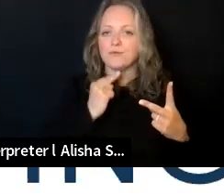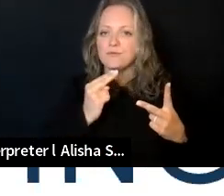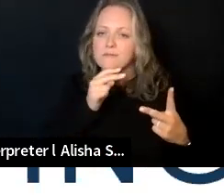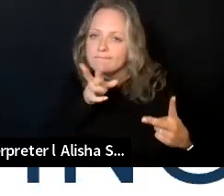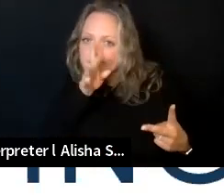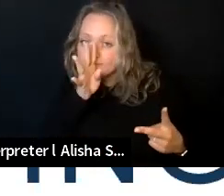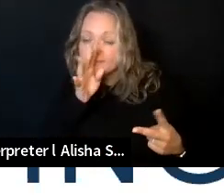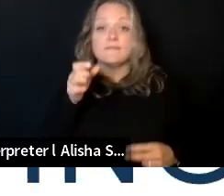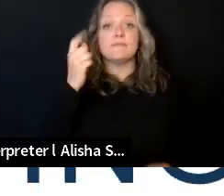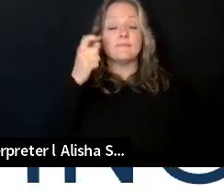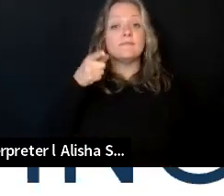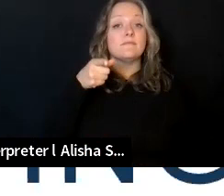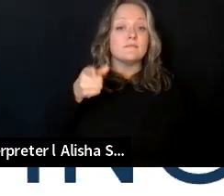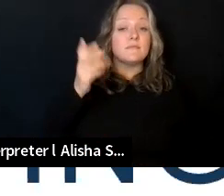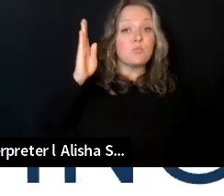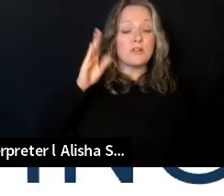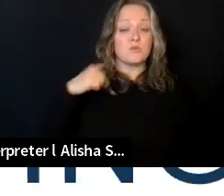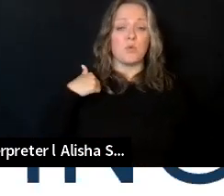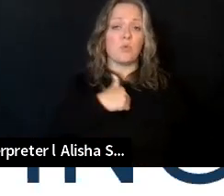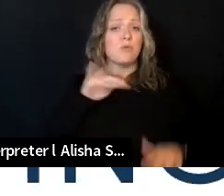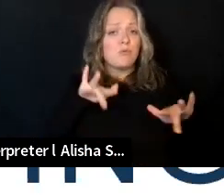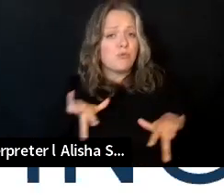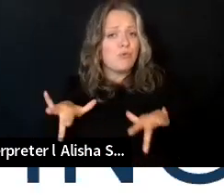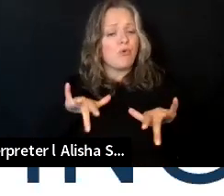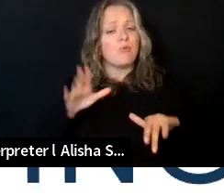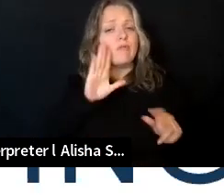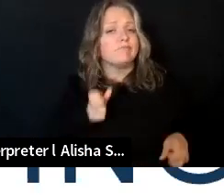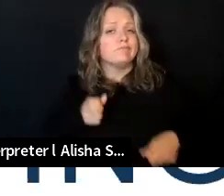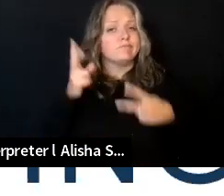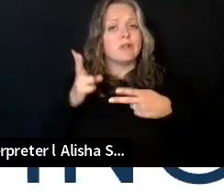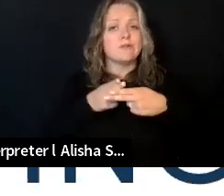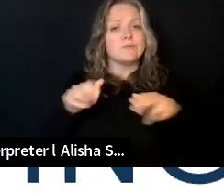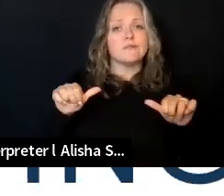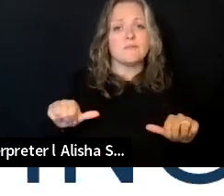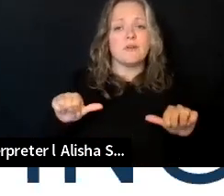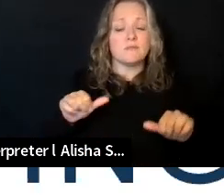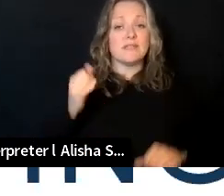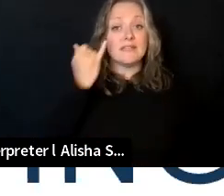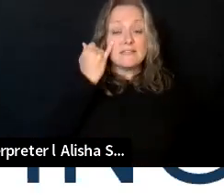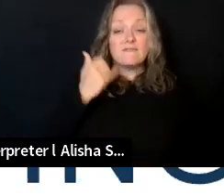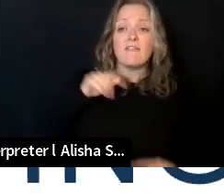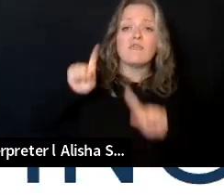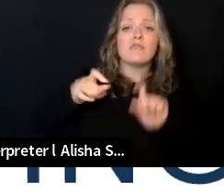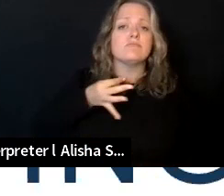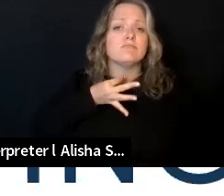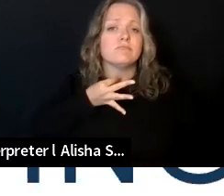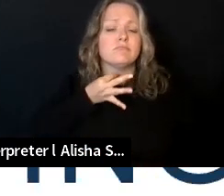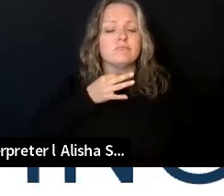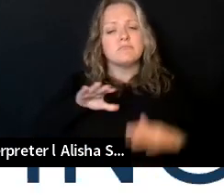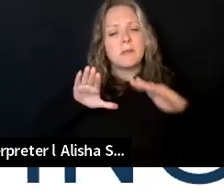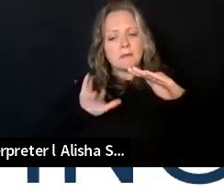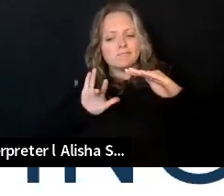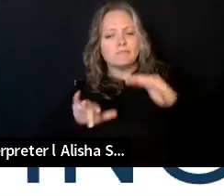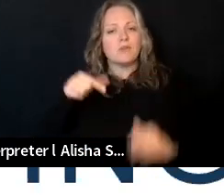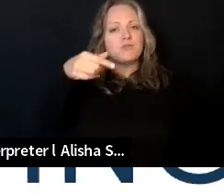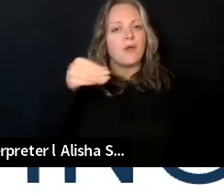session and we'll make the recording available as soon as possible. Please use the Q&A feature at the bottom of your screen for any questions.